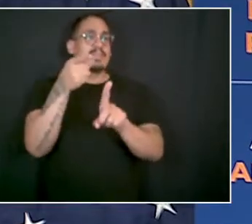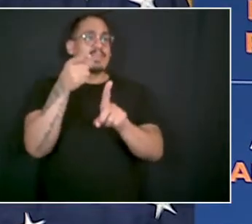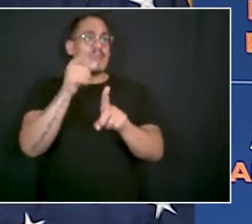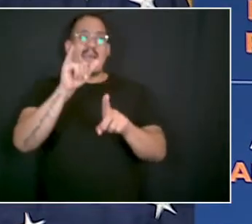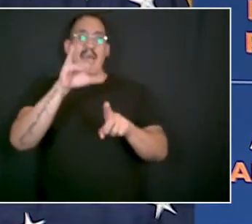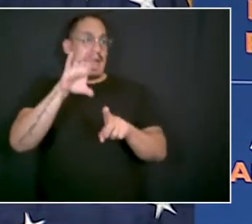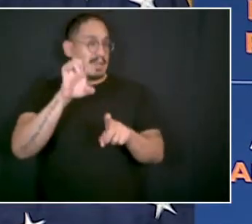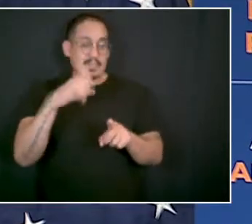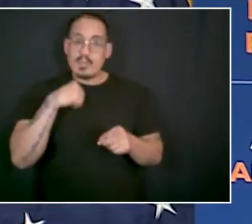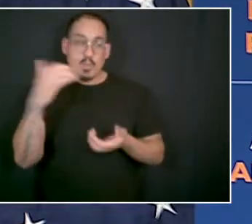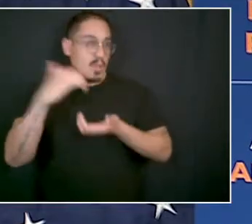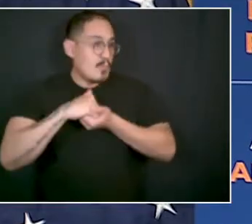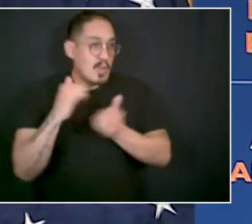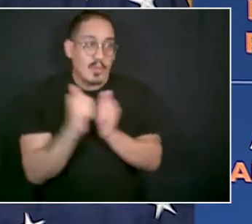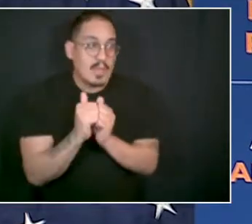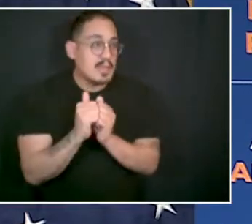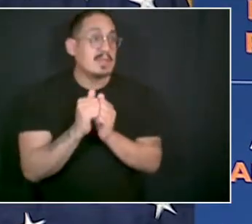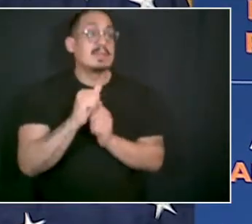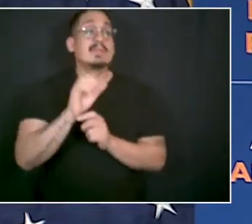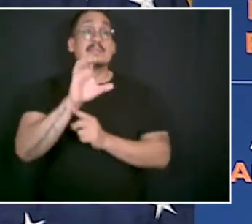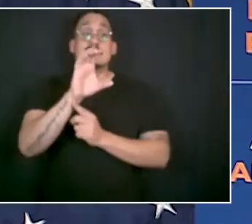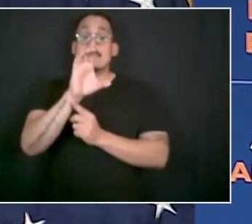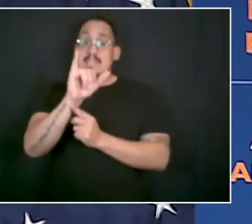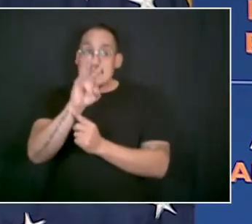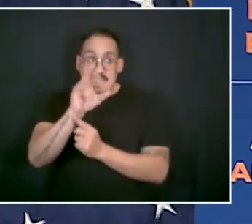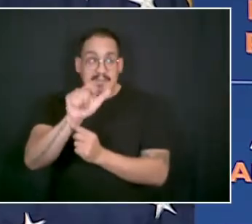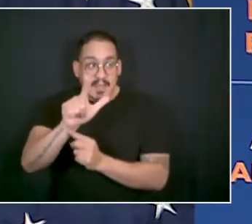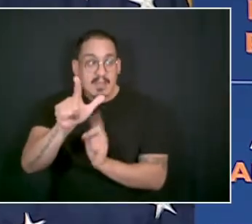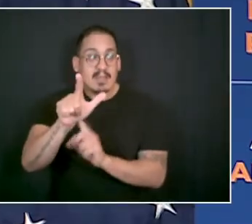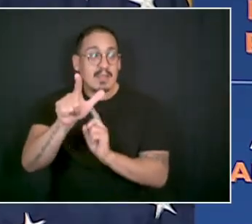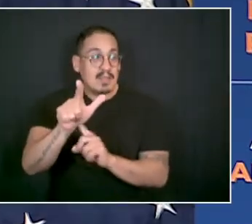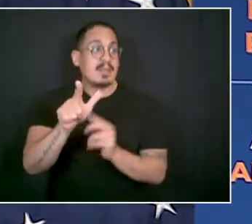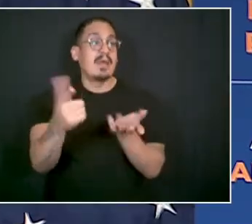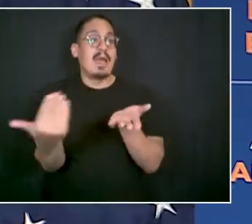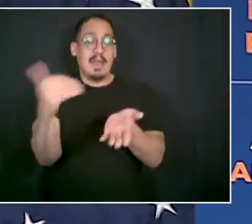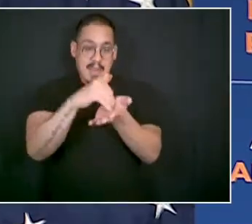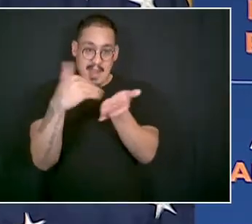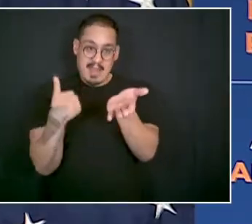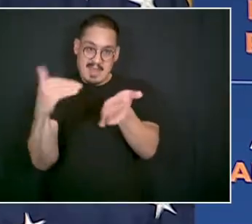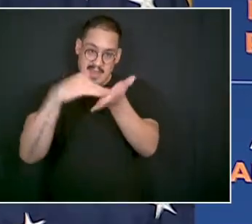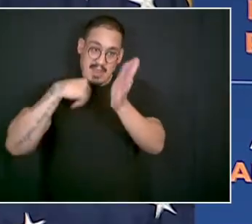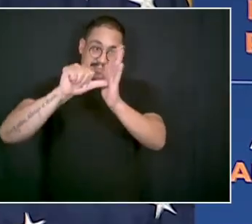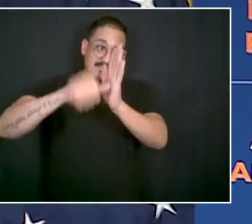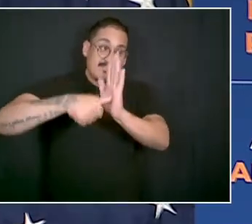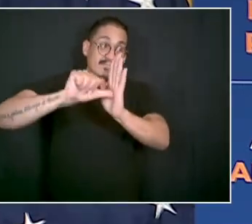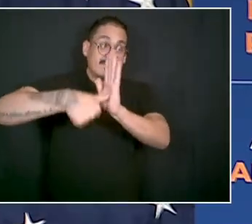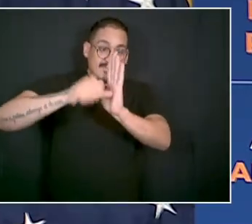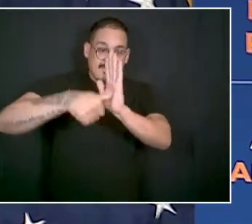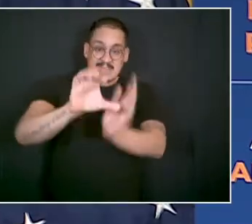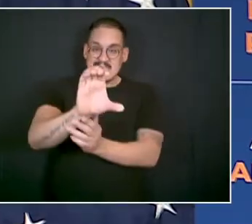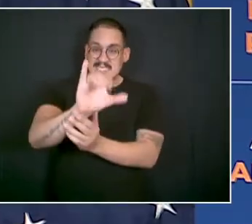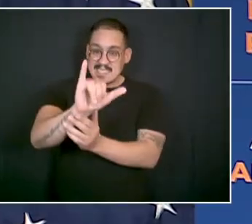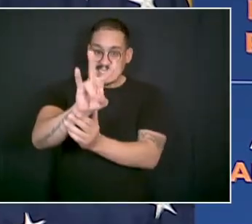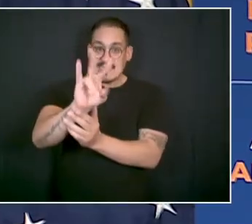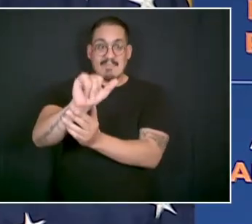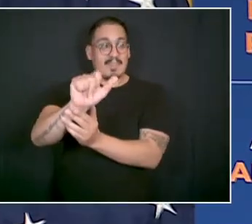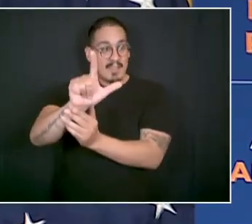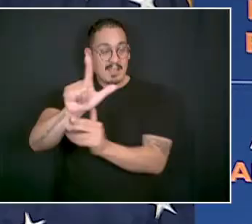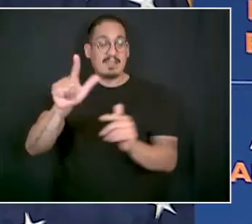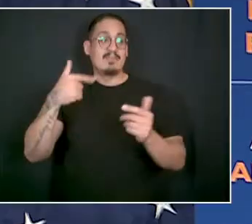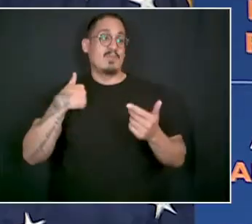civil enforcement. And I say over and over again, so we'll look into what you're sharing now, but we've made that clear over and